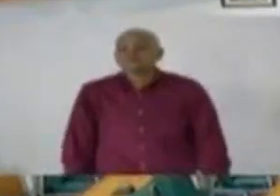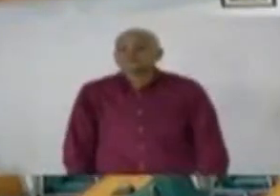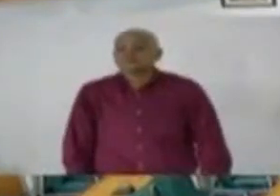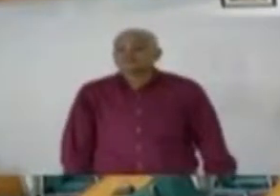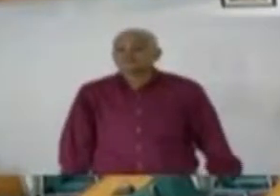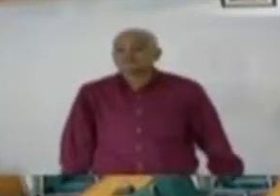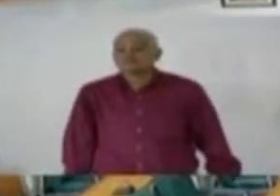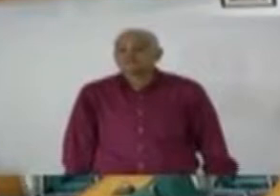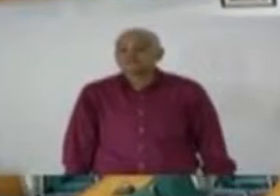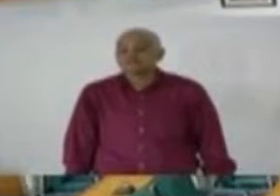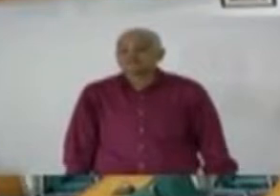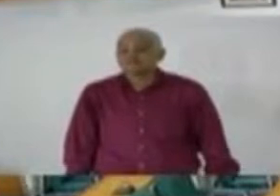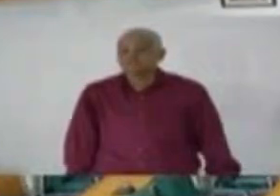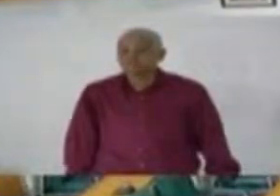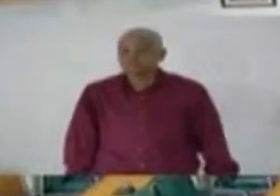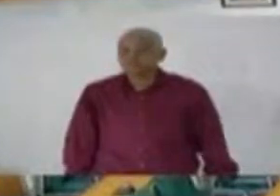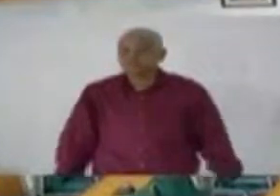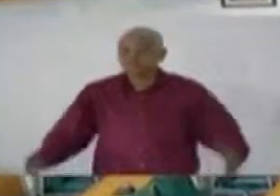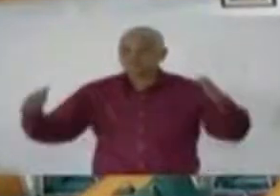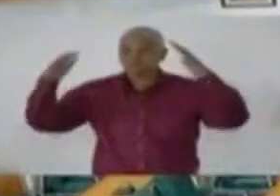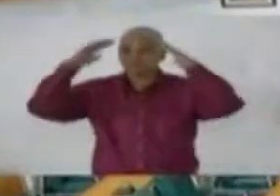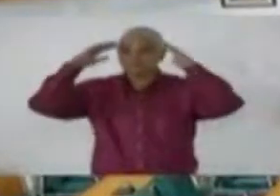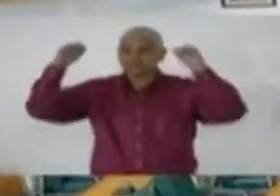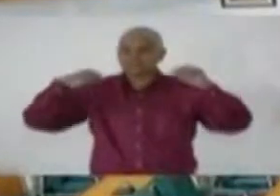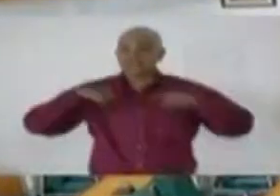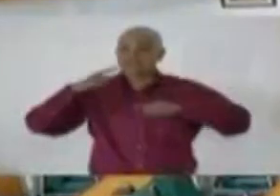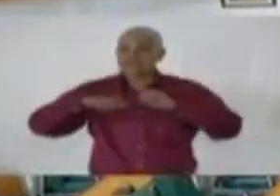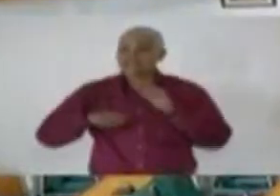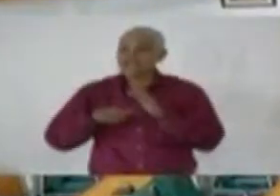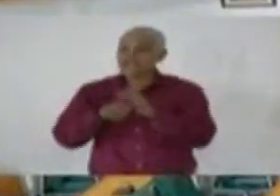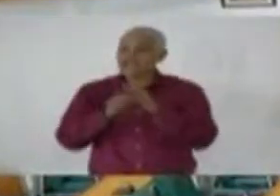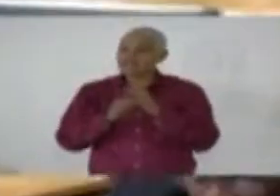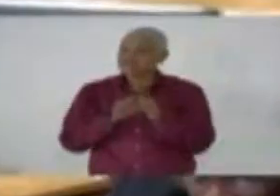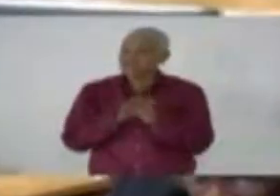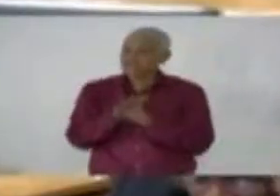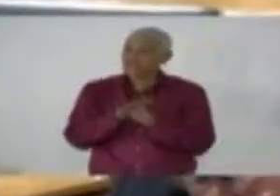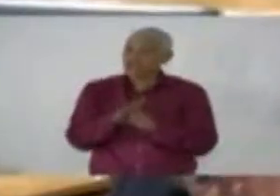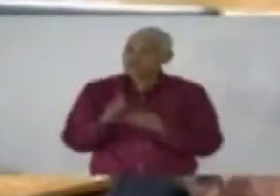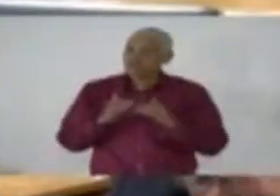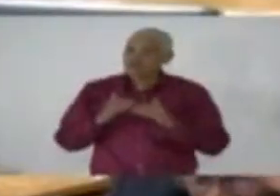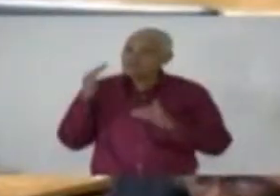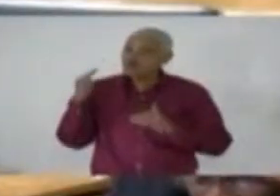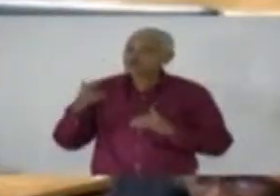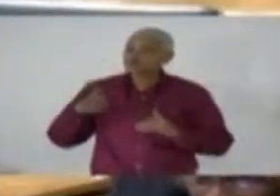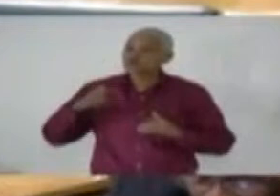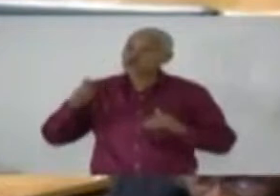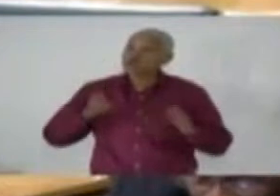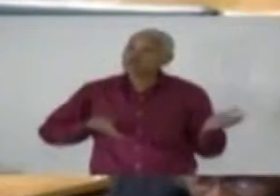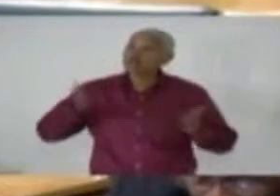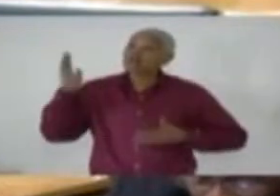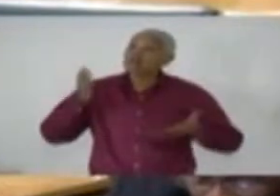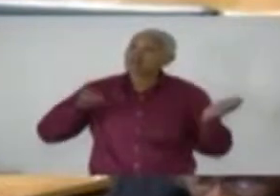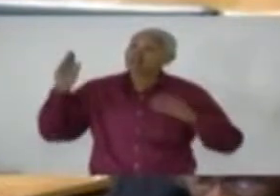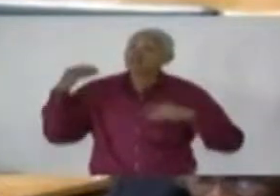Mr. President, I can't stress enough how much we have to export